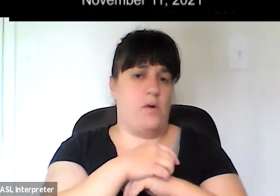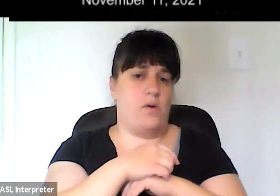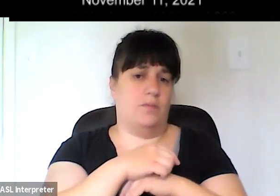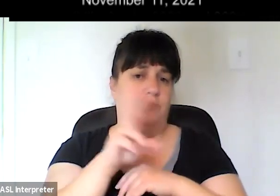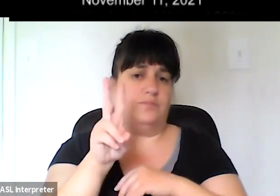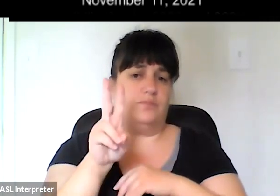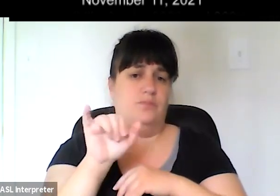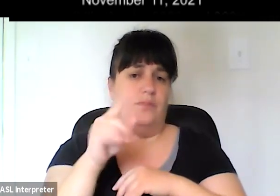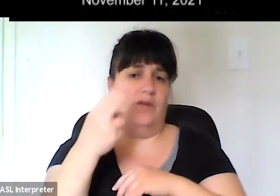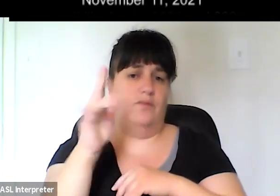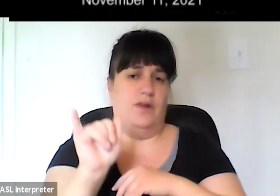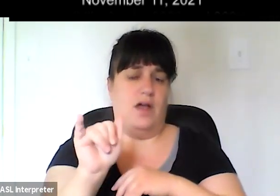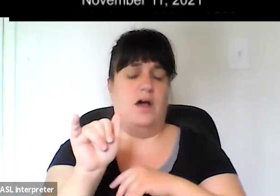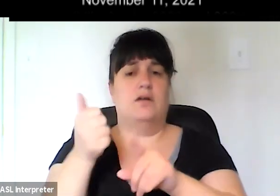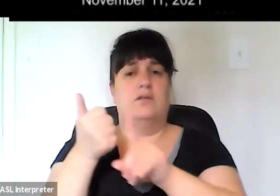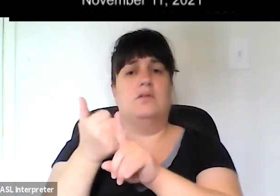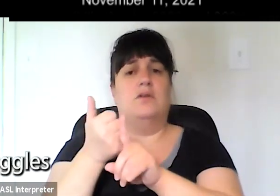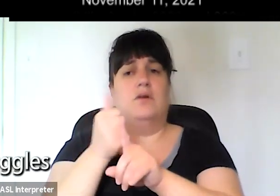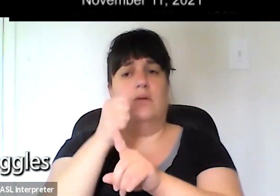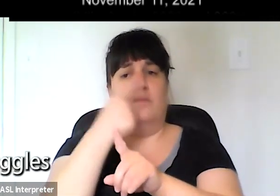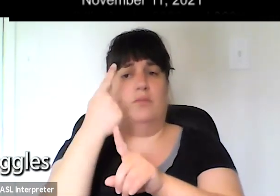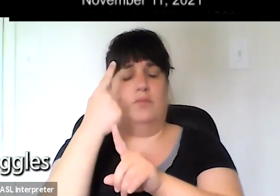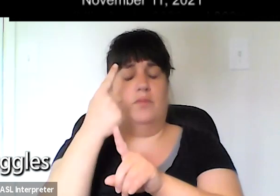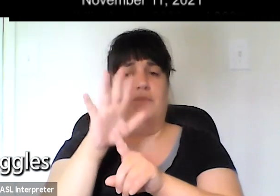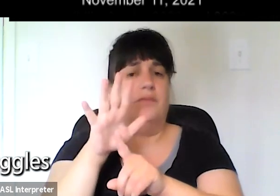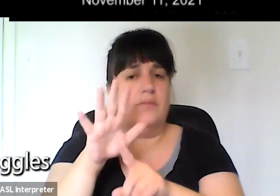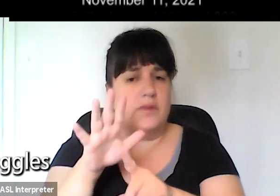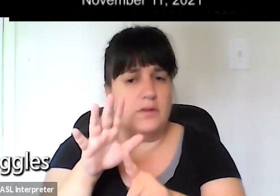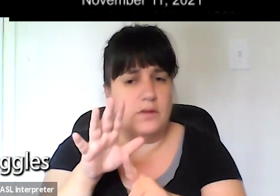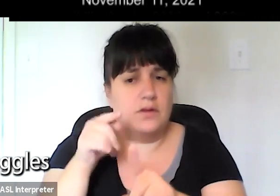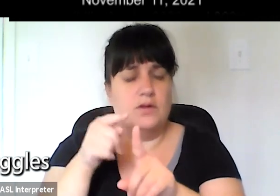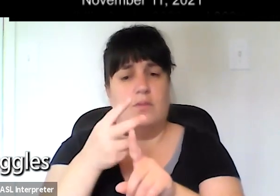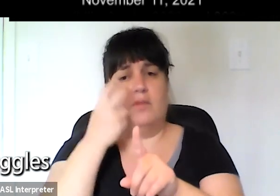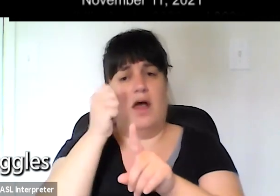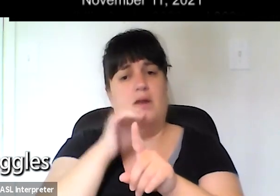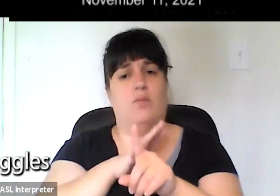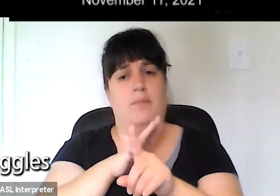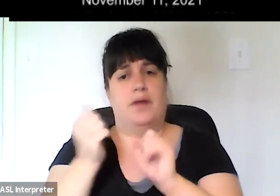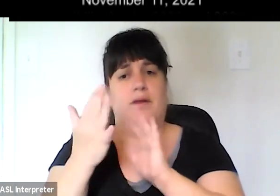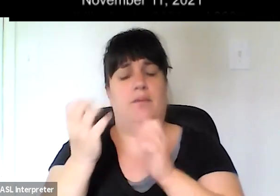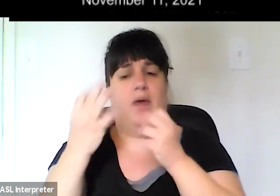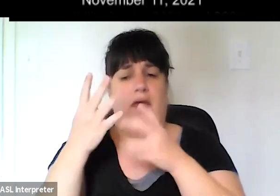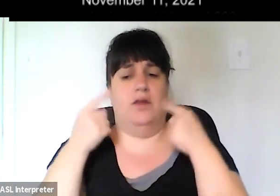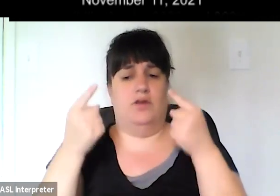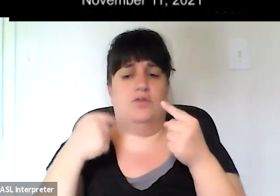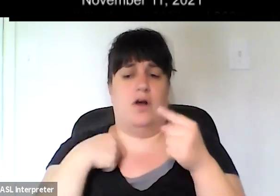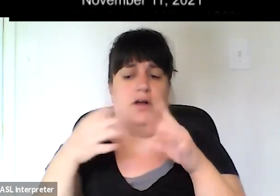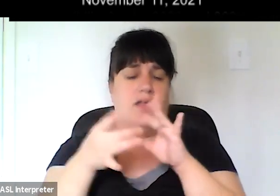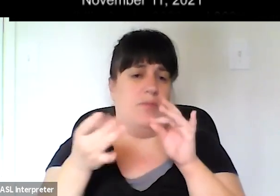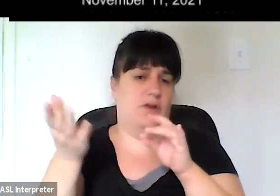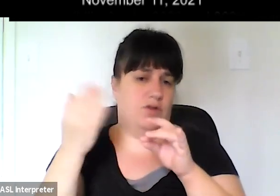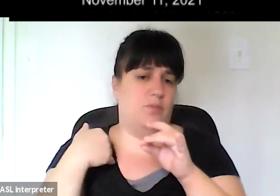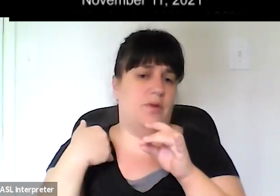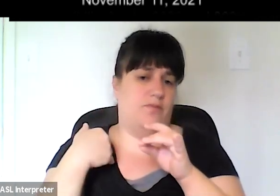blind woman from Bangalore, and she also faced many of these struggles that I mentioned earlier in the